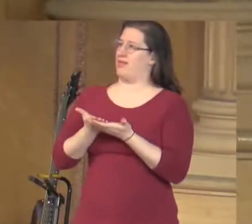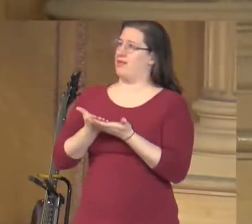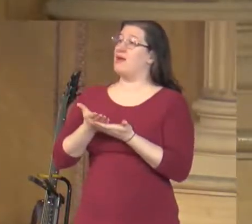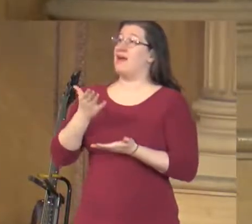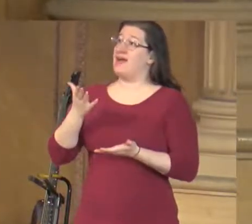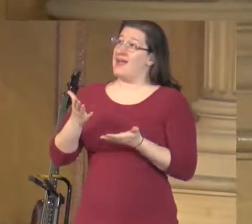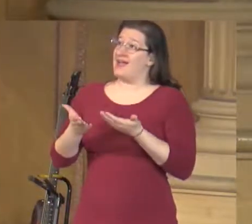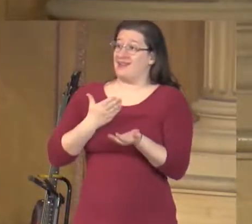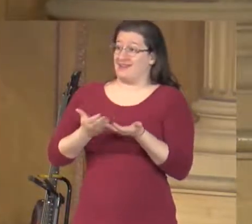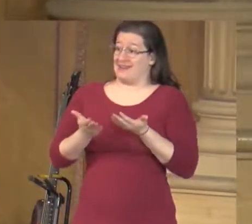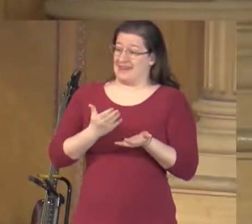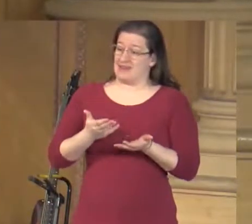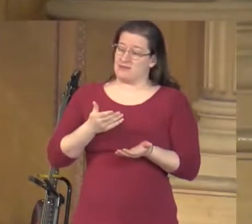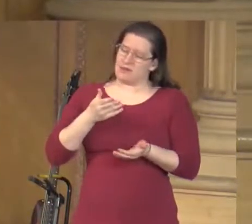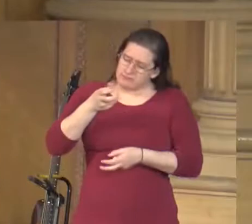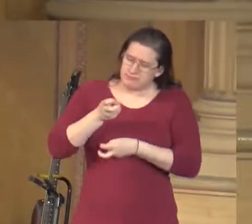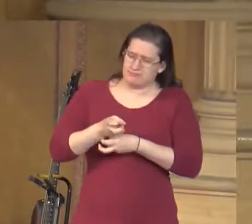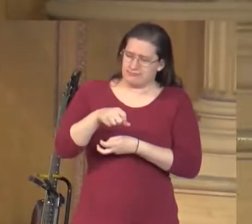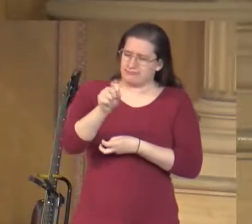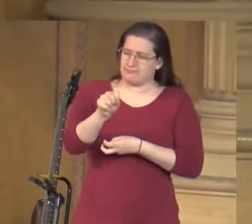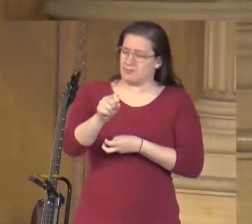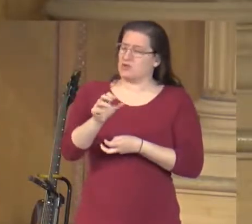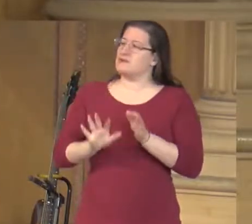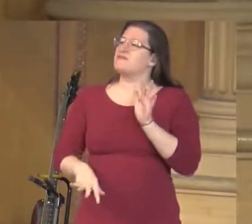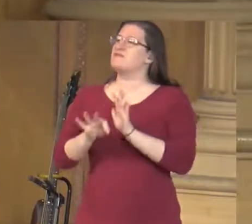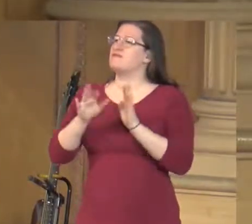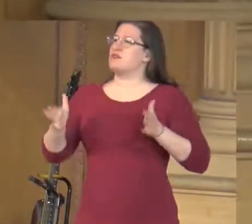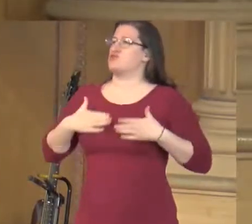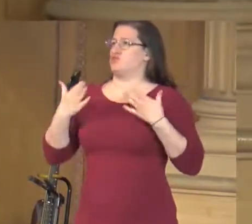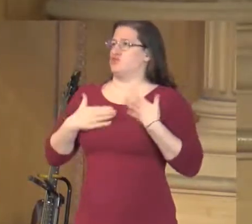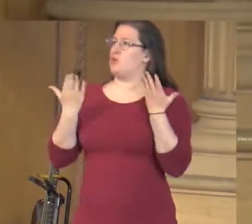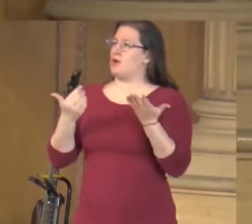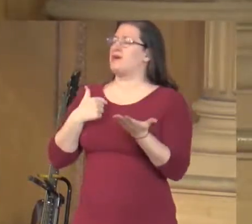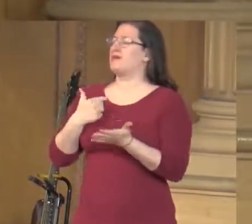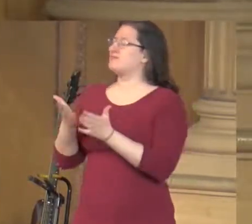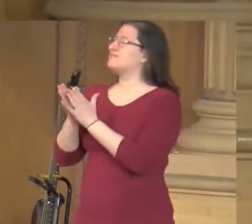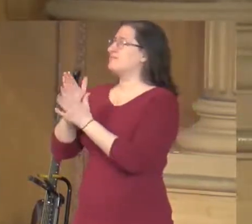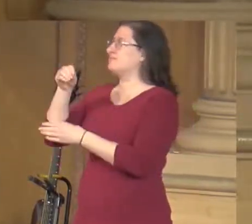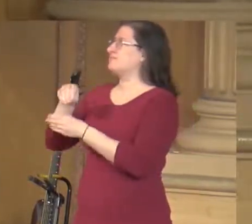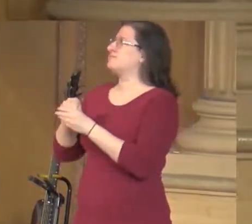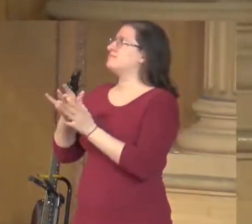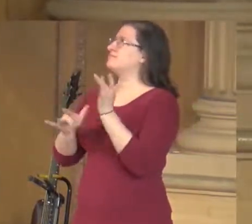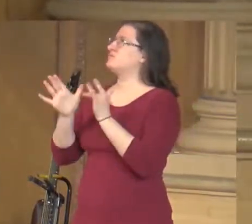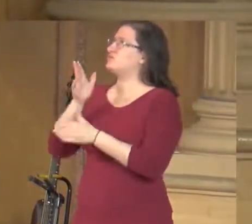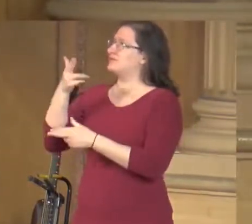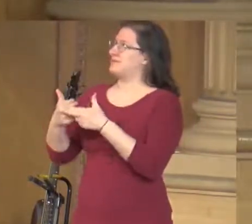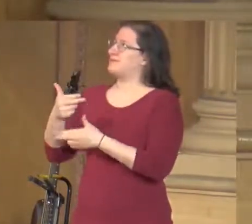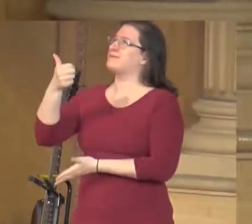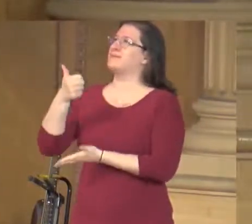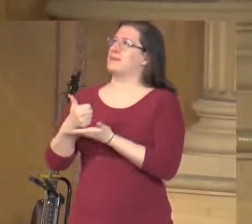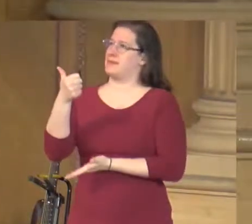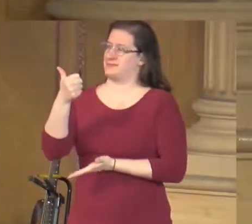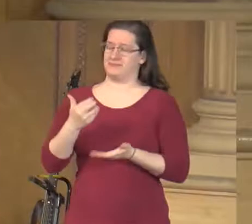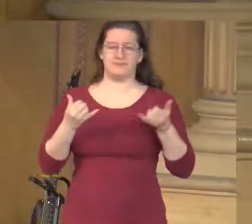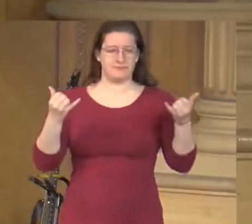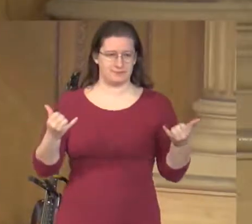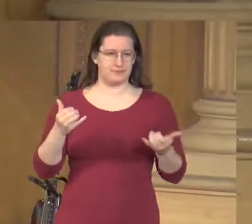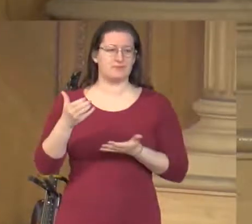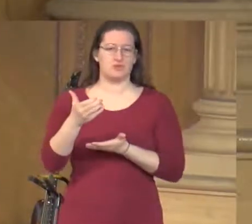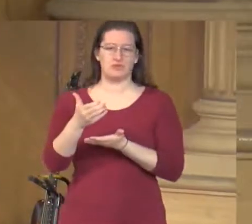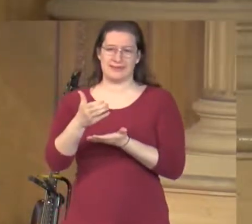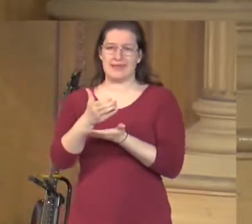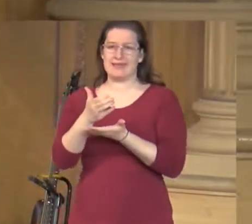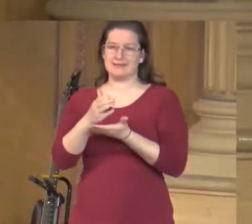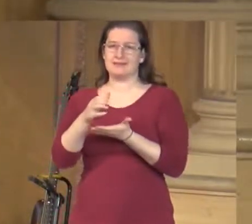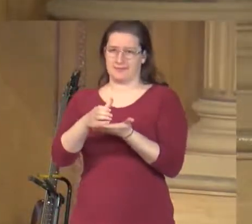joy as we go through hard days like we're going through. And I pray these things in Jesus' name, amen. Well, let's read today's passage, 1 Peter